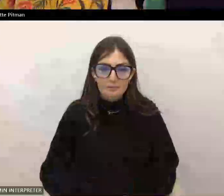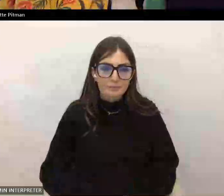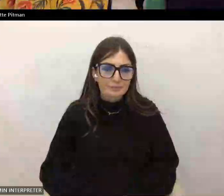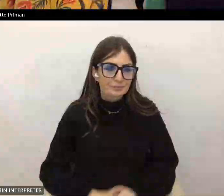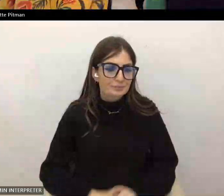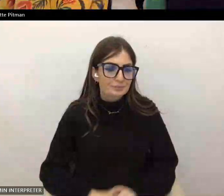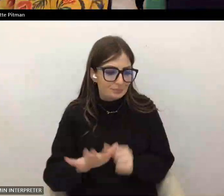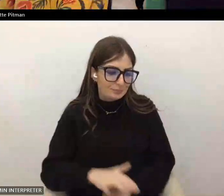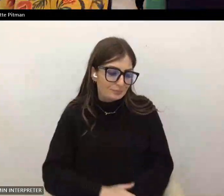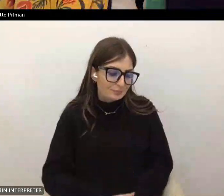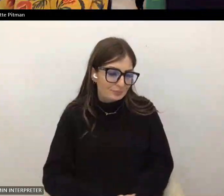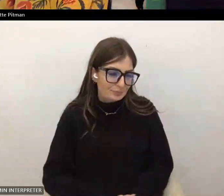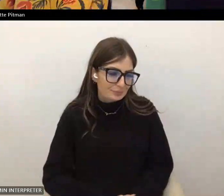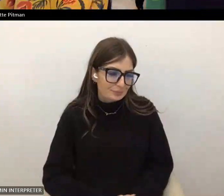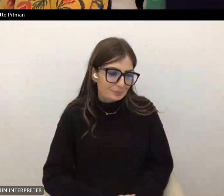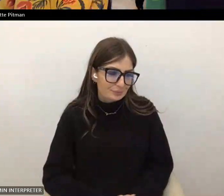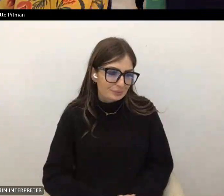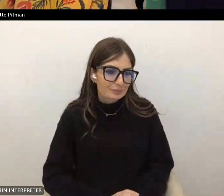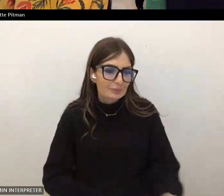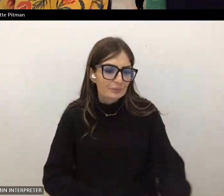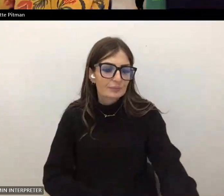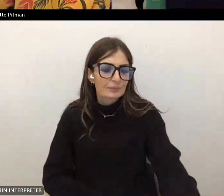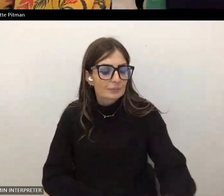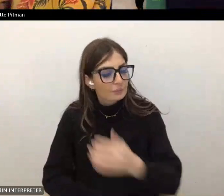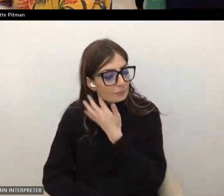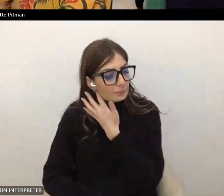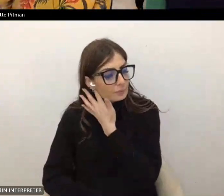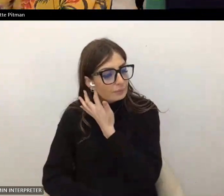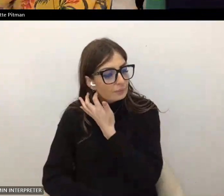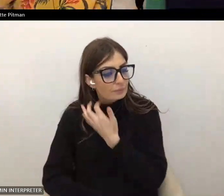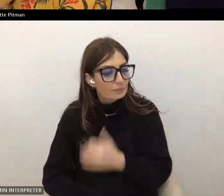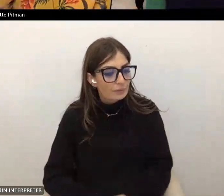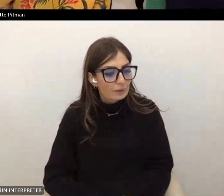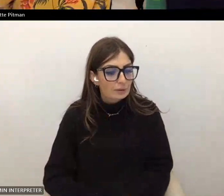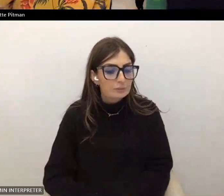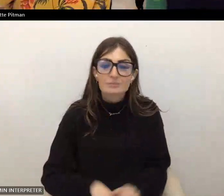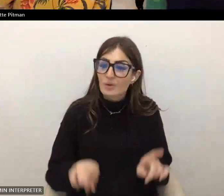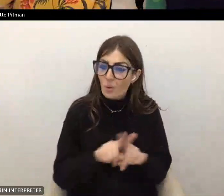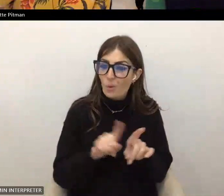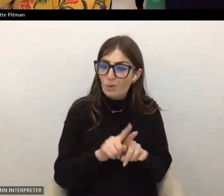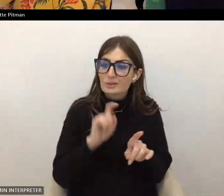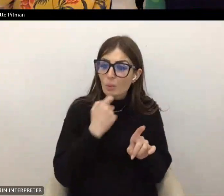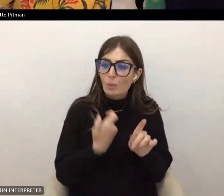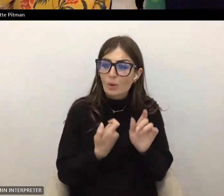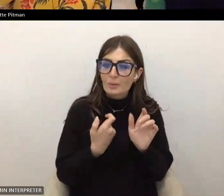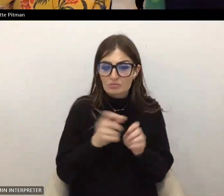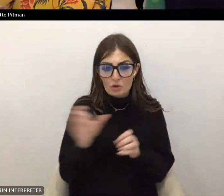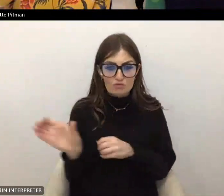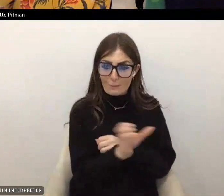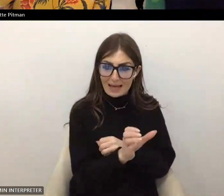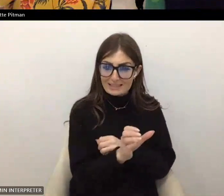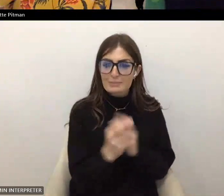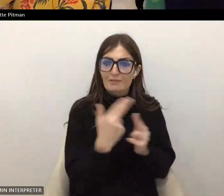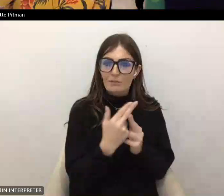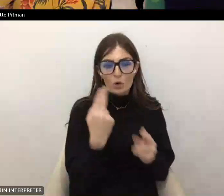Excellent. There's a question, will there be a replacement for the quick response